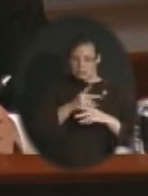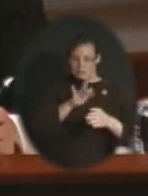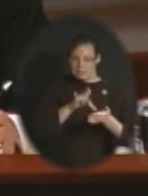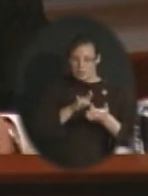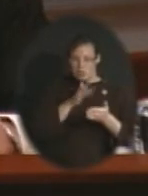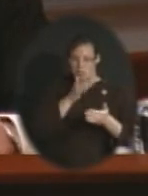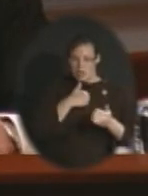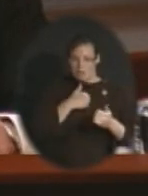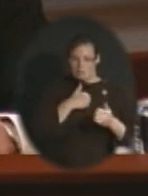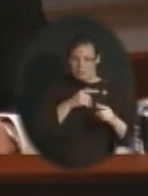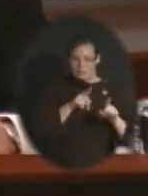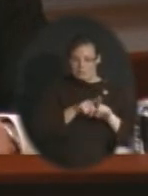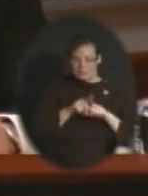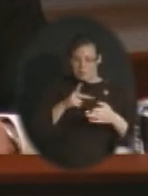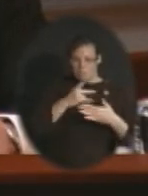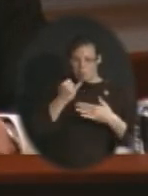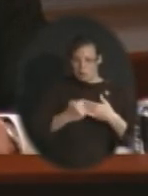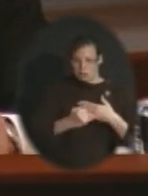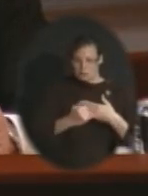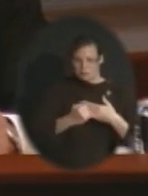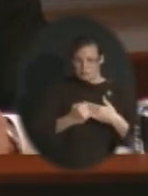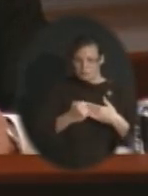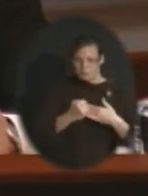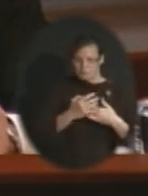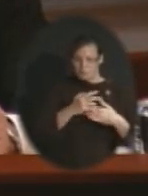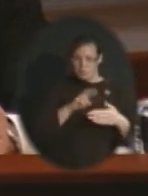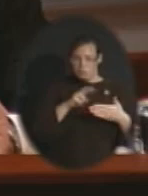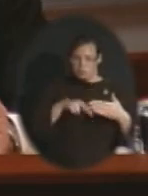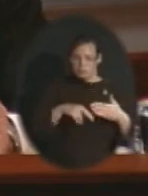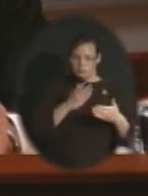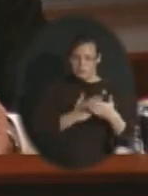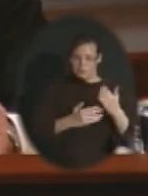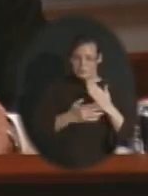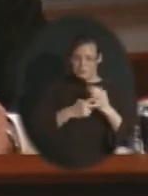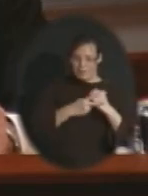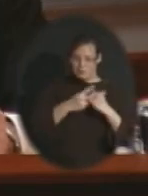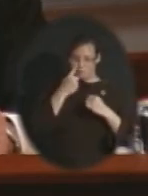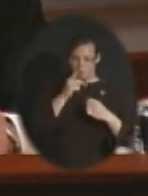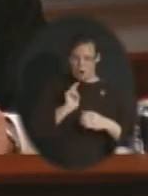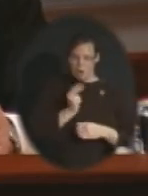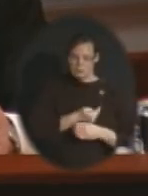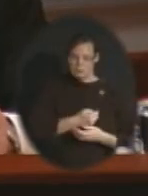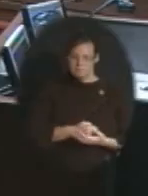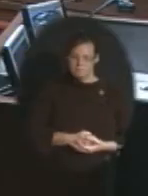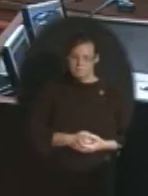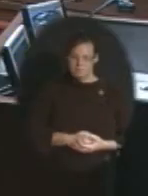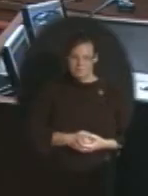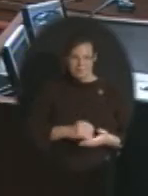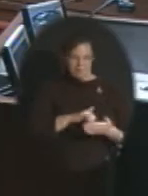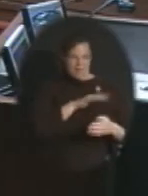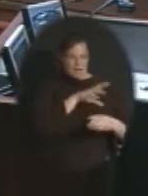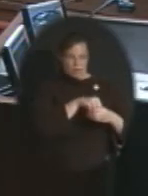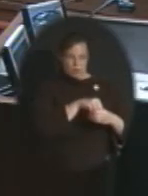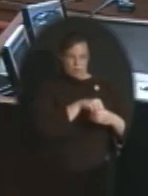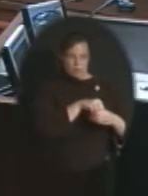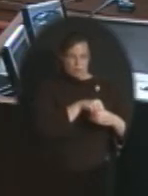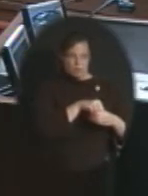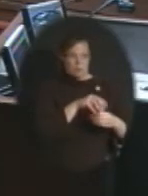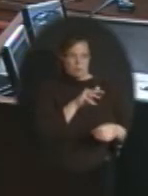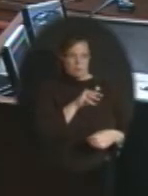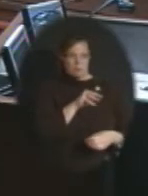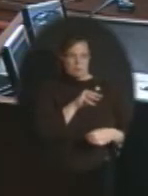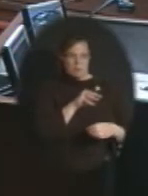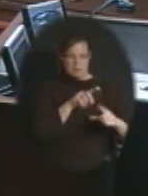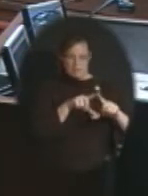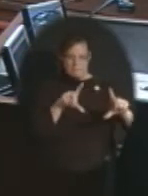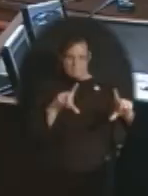done under the same project and result in some savings for us. Does that include the masonry